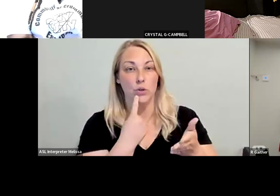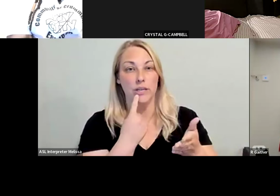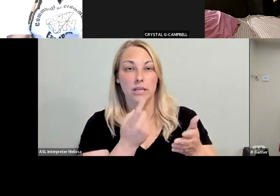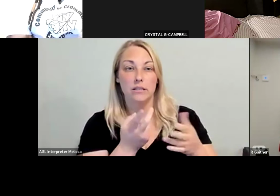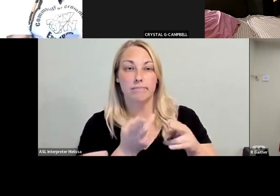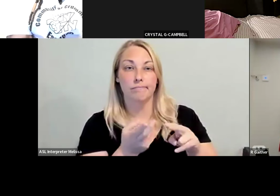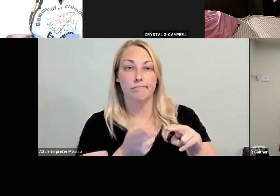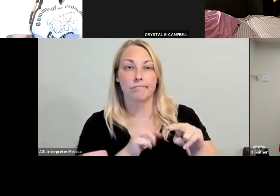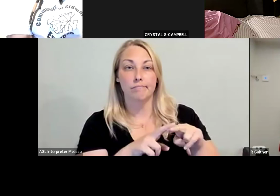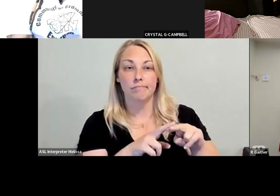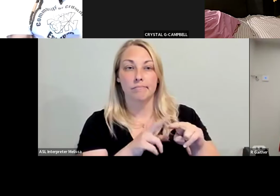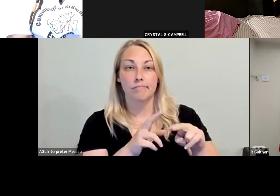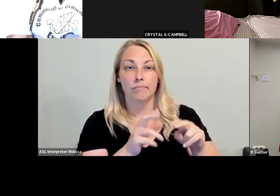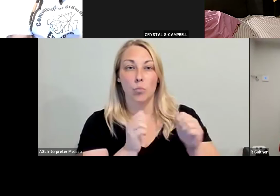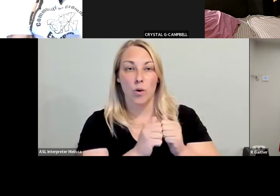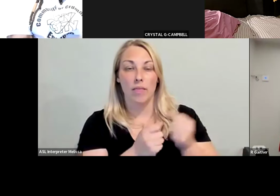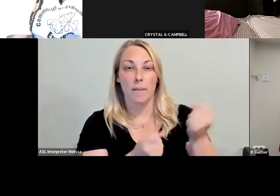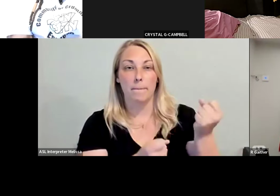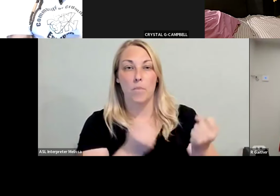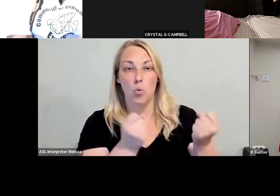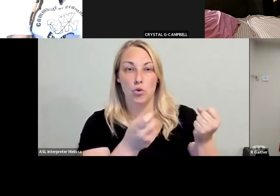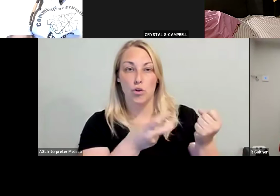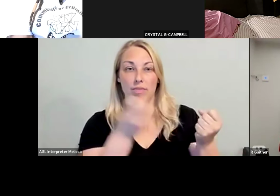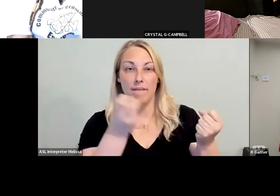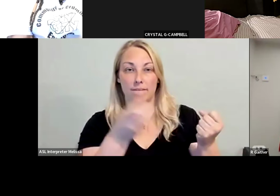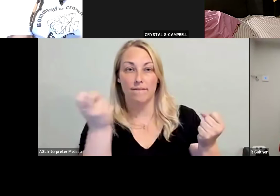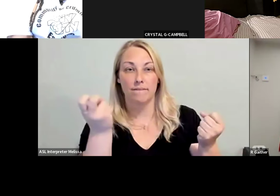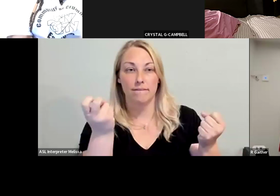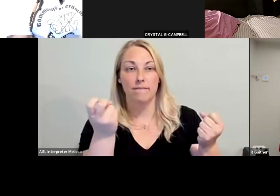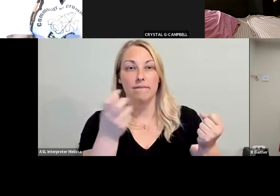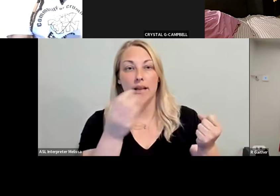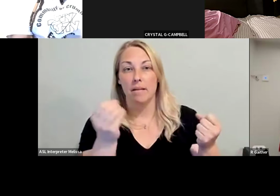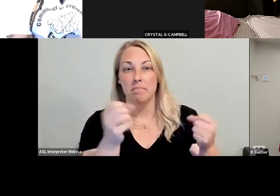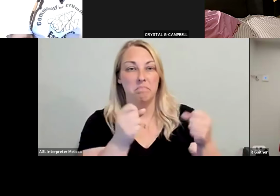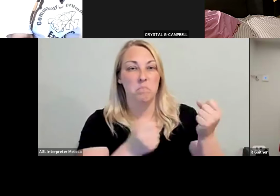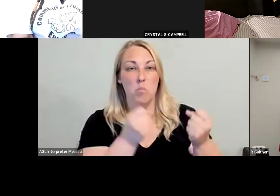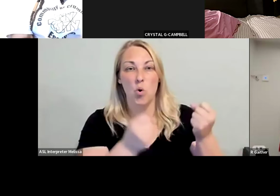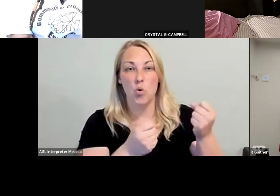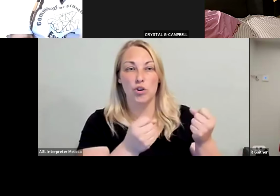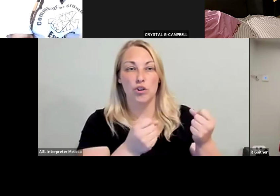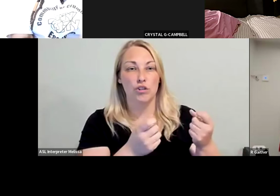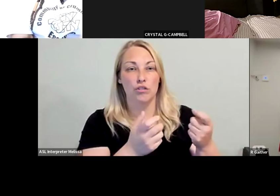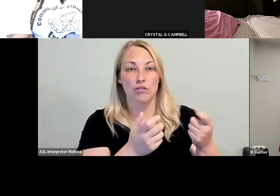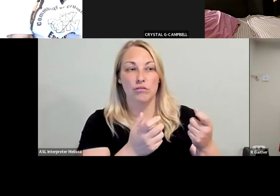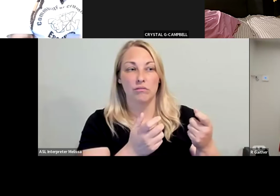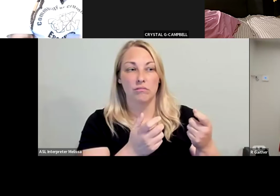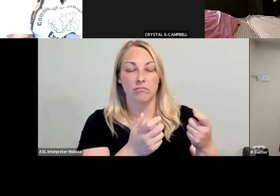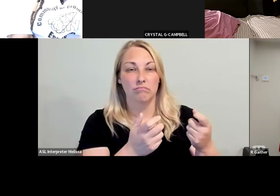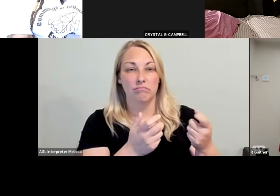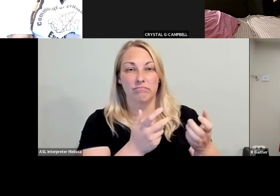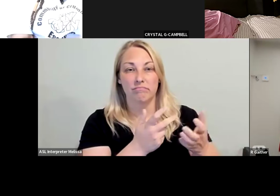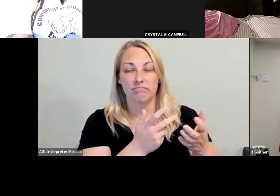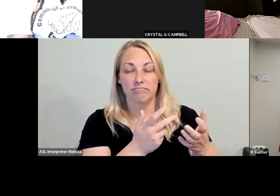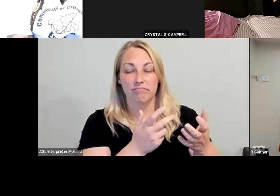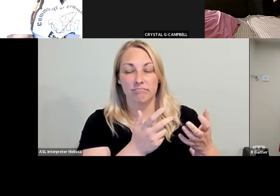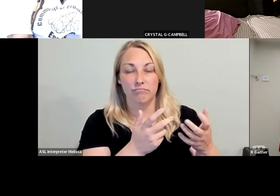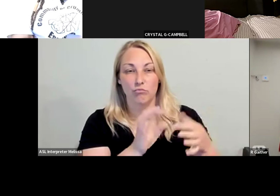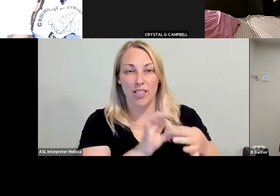with, and that is motor vehicle thefts and anything motor vehicle related, any kind of crimes related to motor